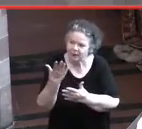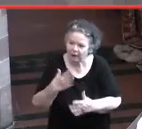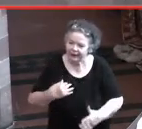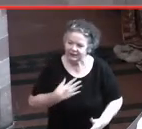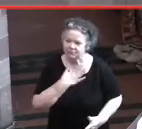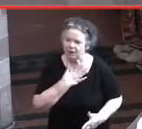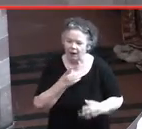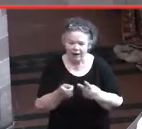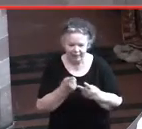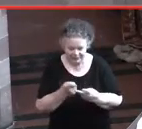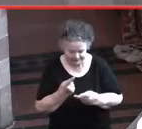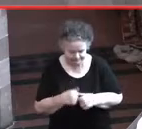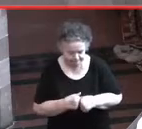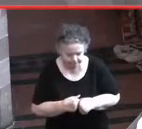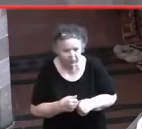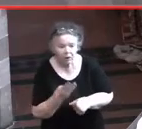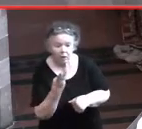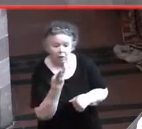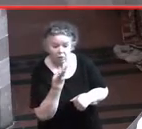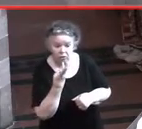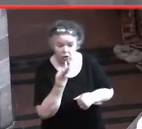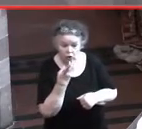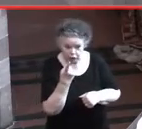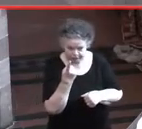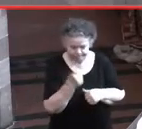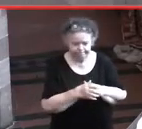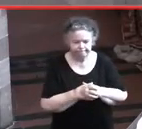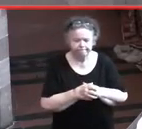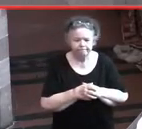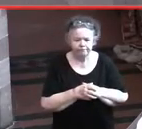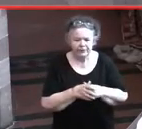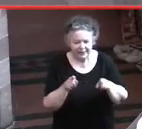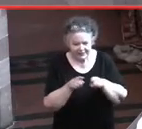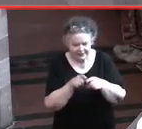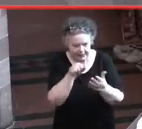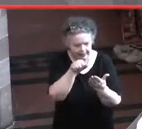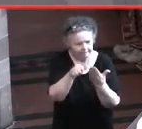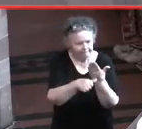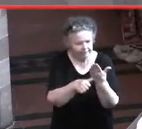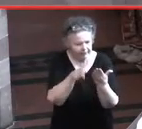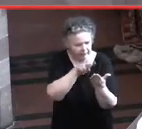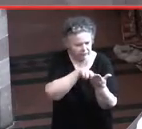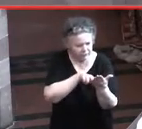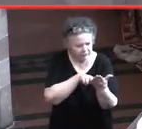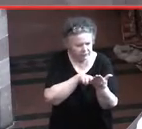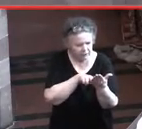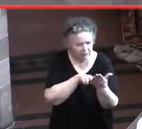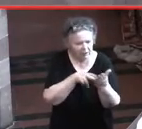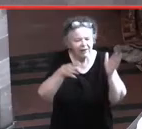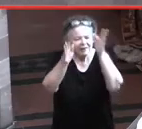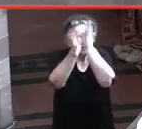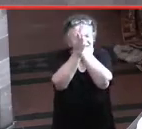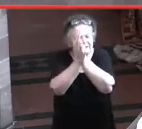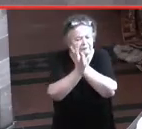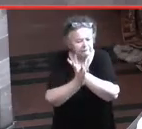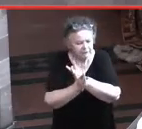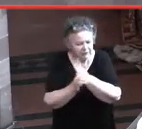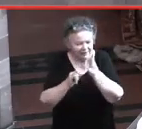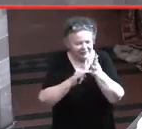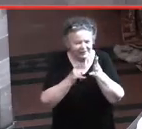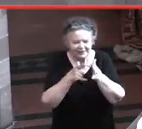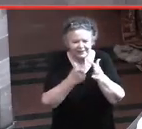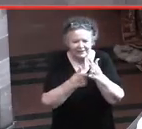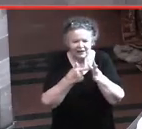The third phrase is also from the same biblical passage. It's the call of the seraphs. The